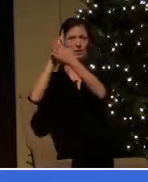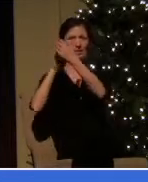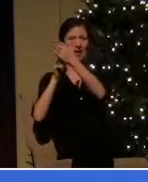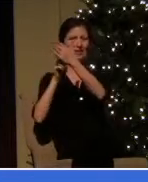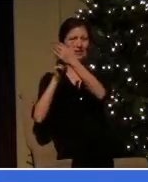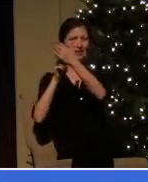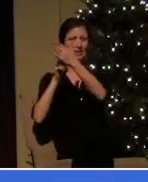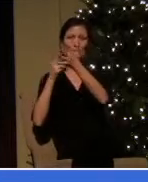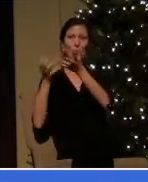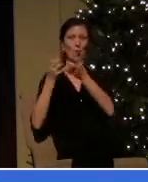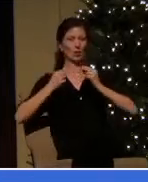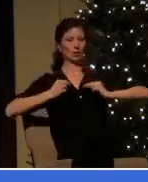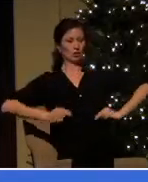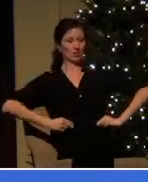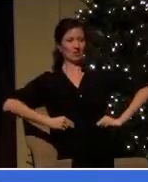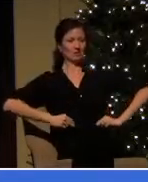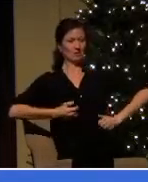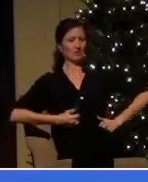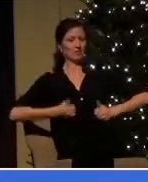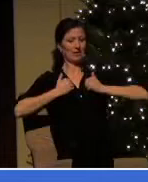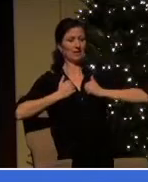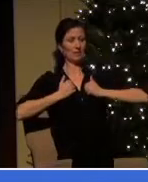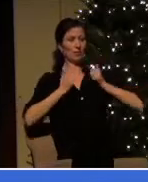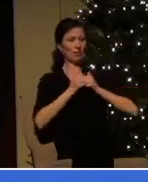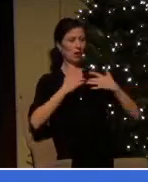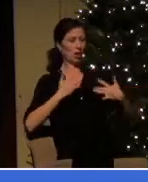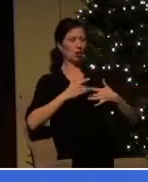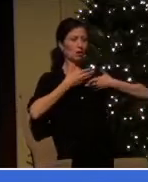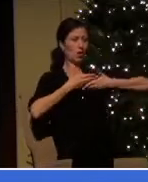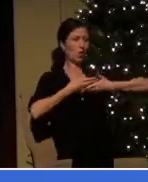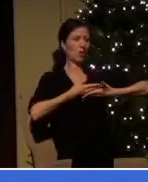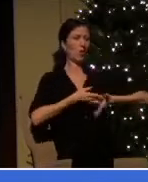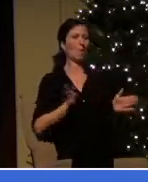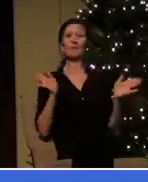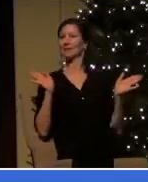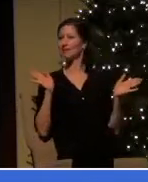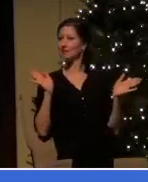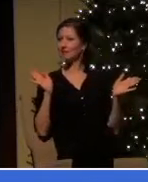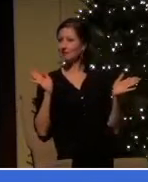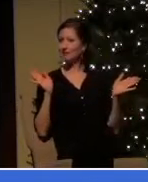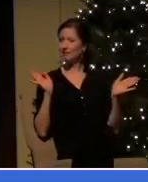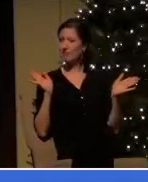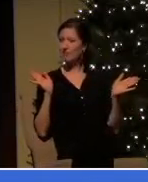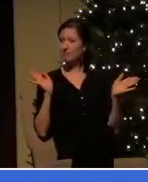live with our hearts wide open. That is to say,